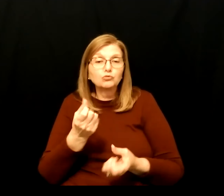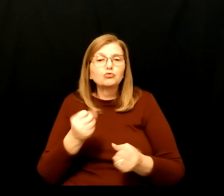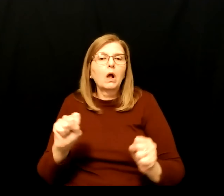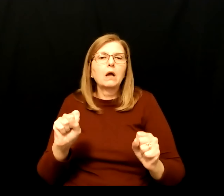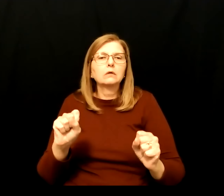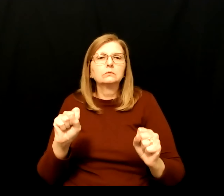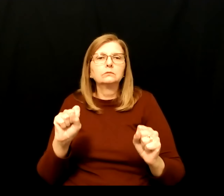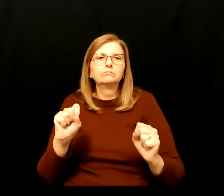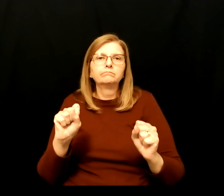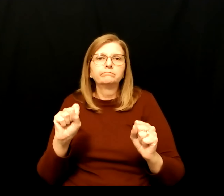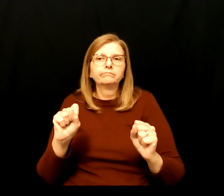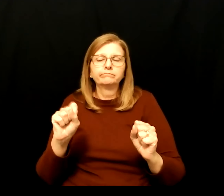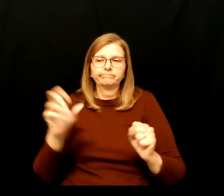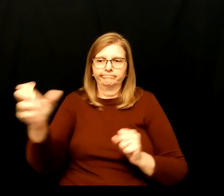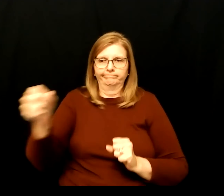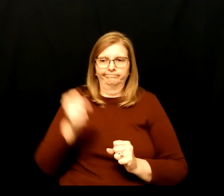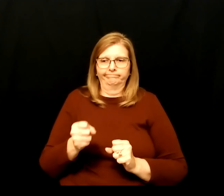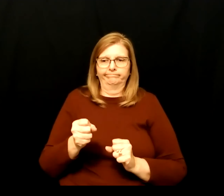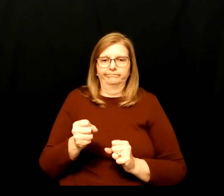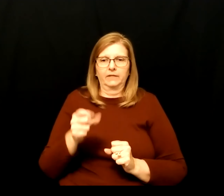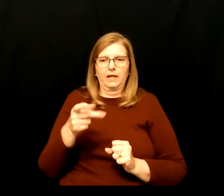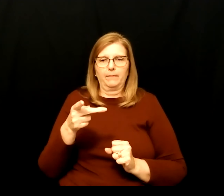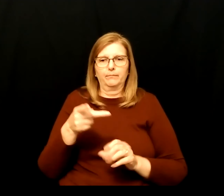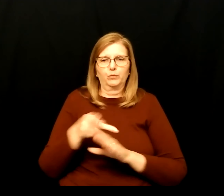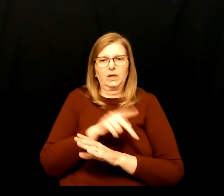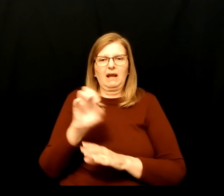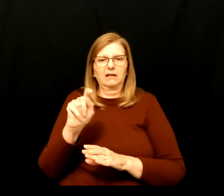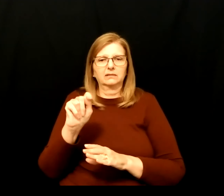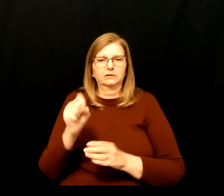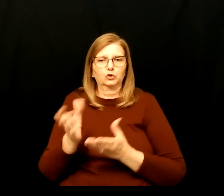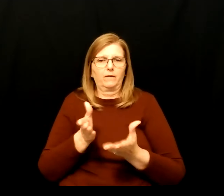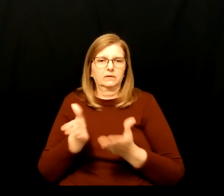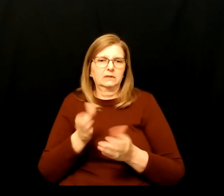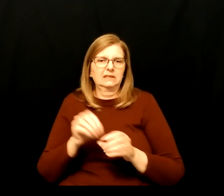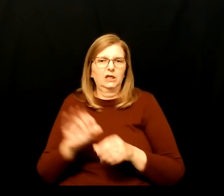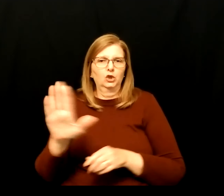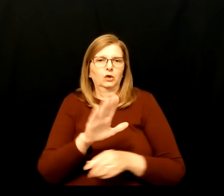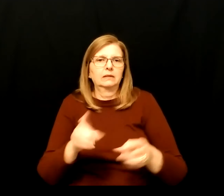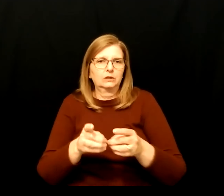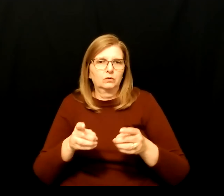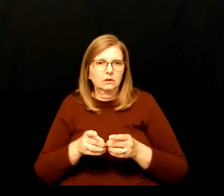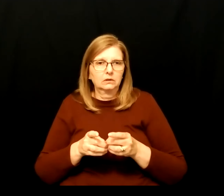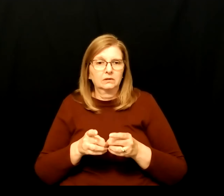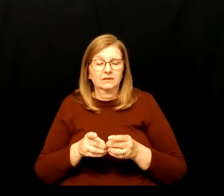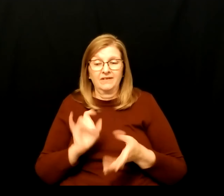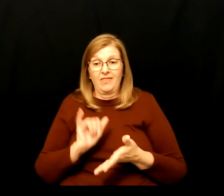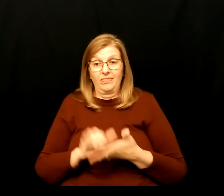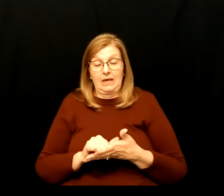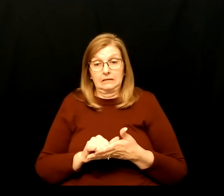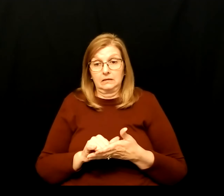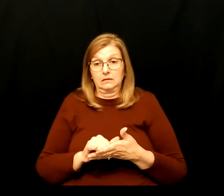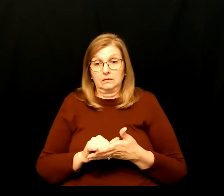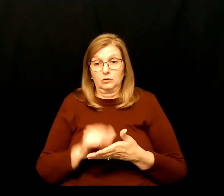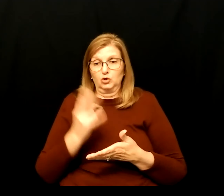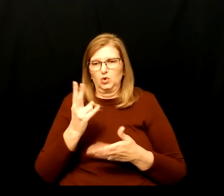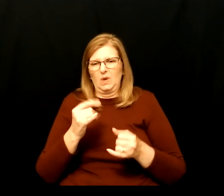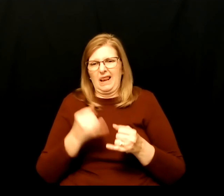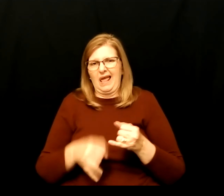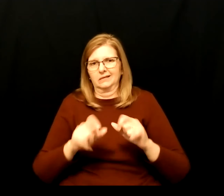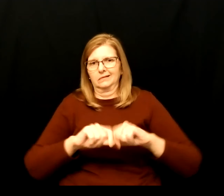to get pre-ETS services in your district. And that was the 2 end slides.